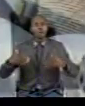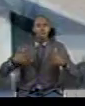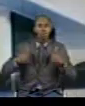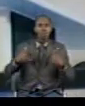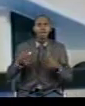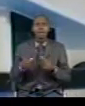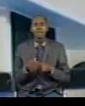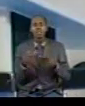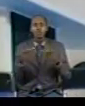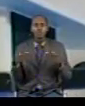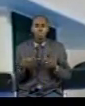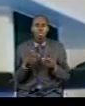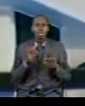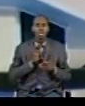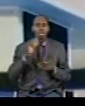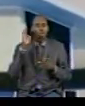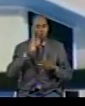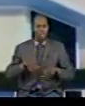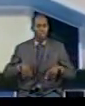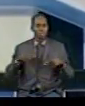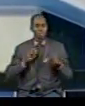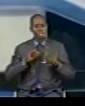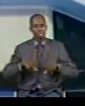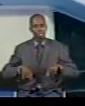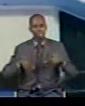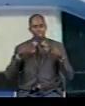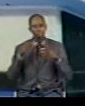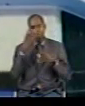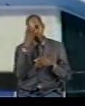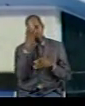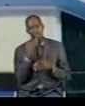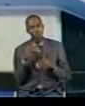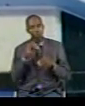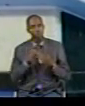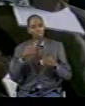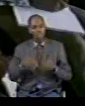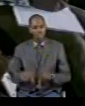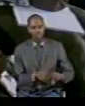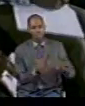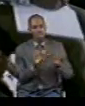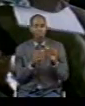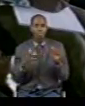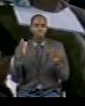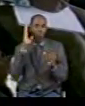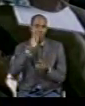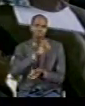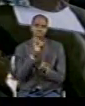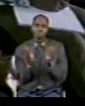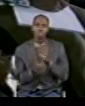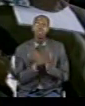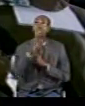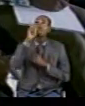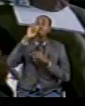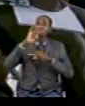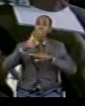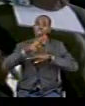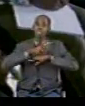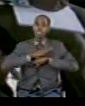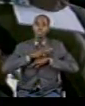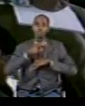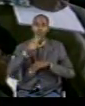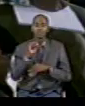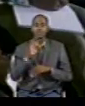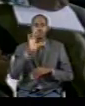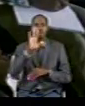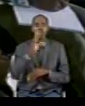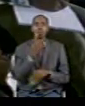to live. I'm living on the street. It's going to change tonight. He satisfies thy mouth with